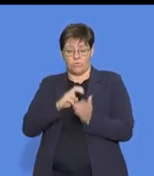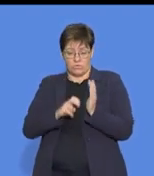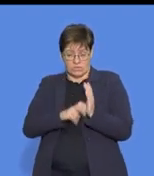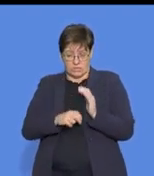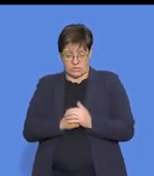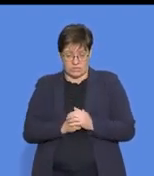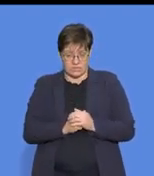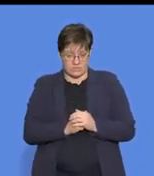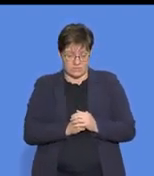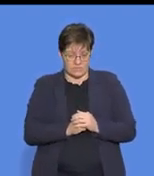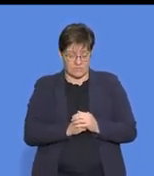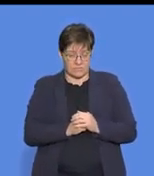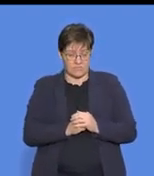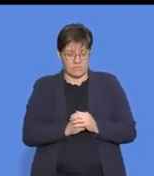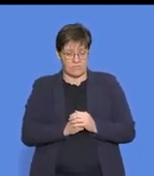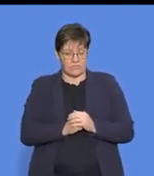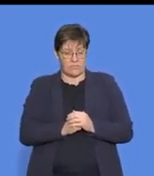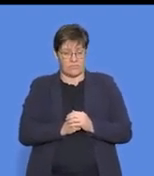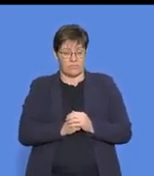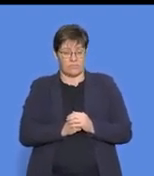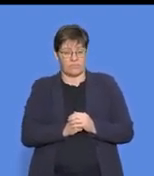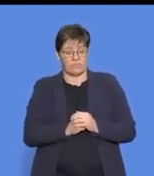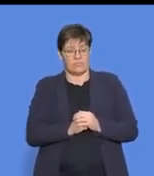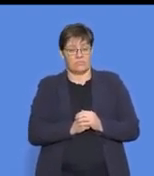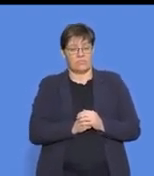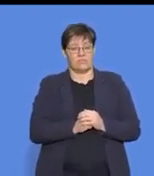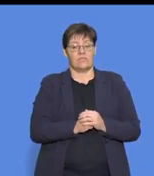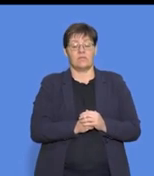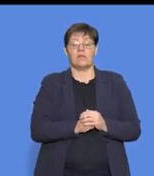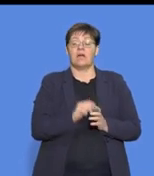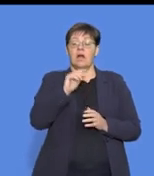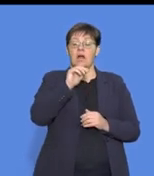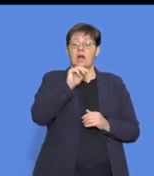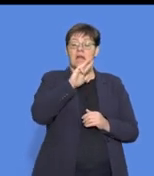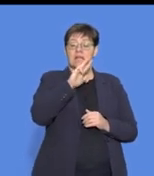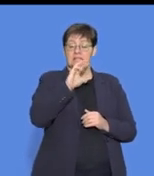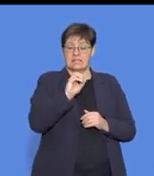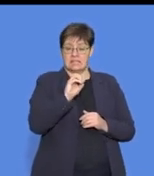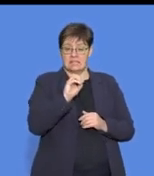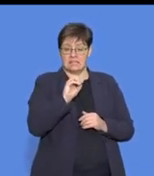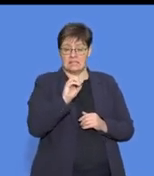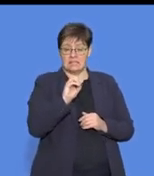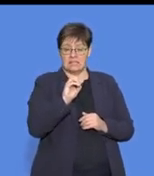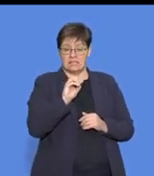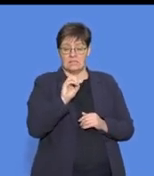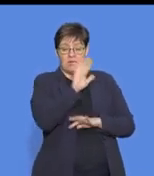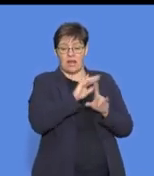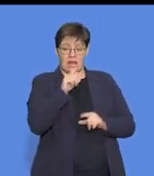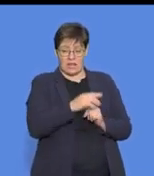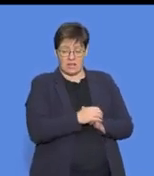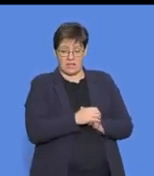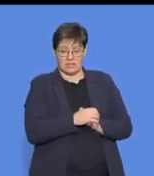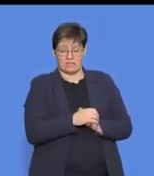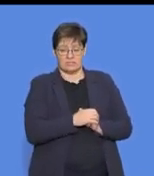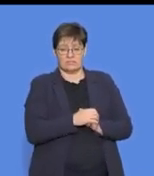changing to the co-ratio of its complement. Okay, so remember again, sine of 90, let me just change